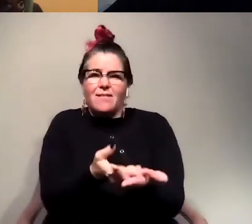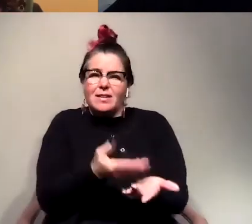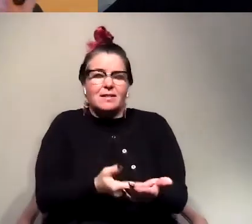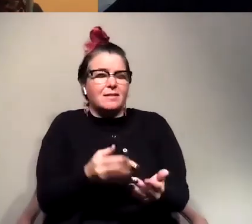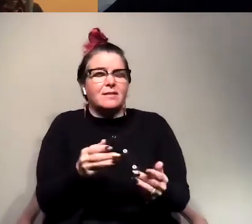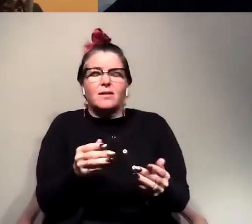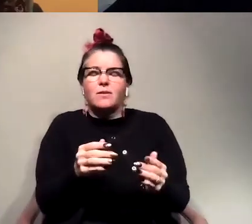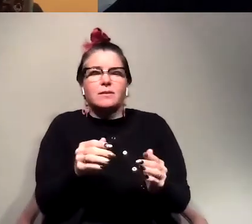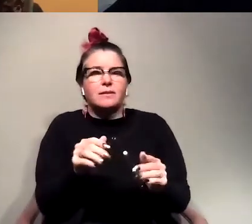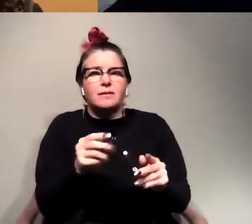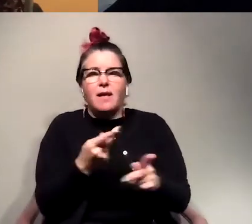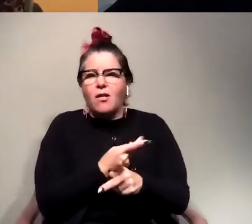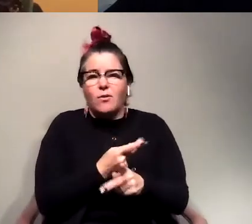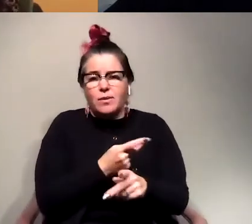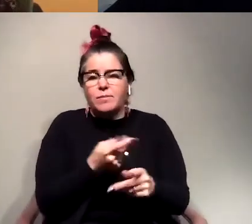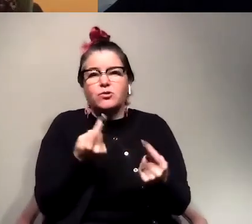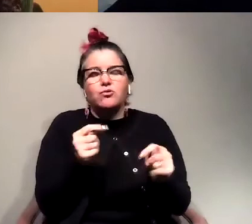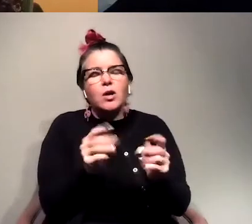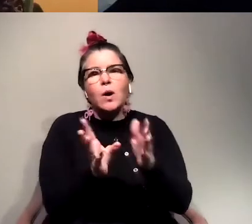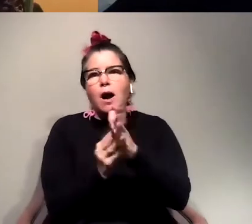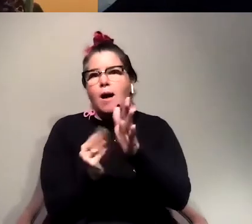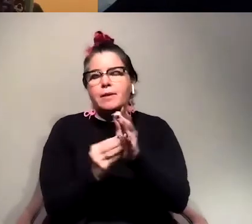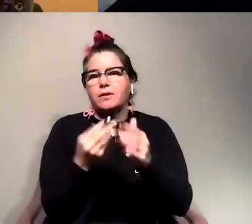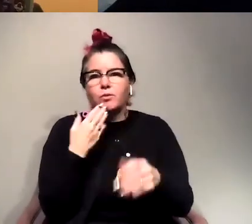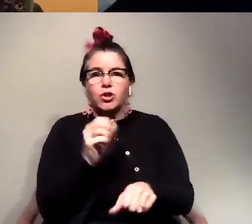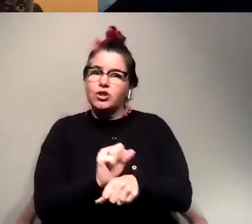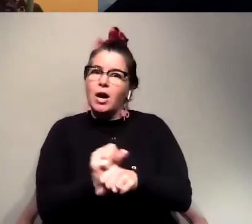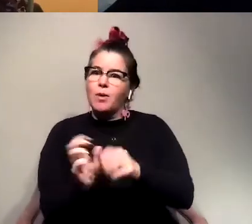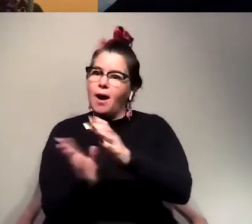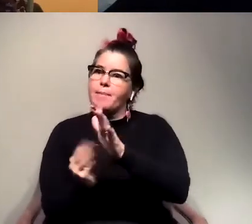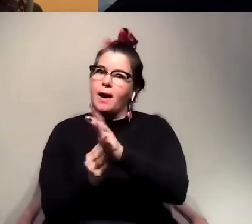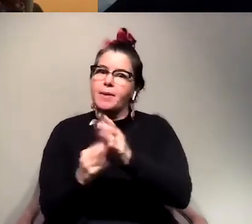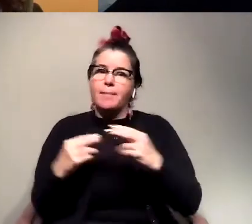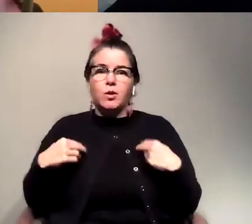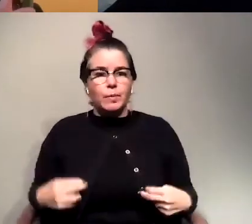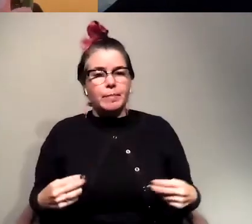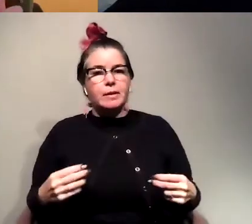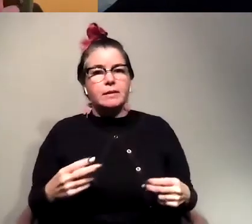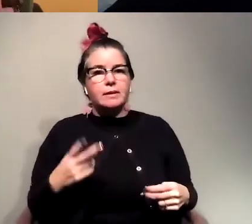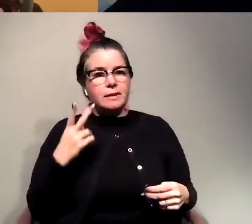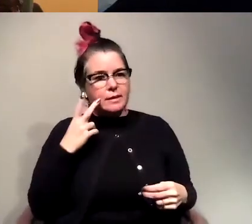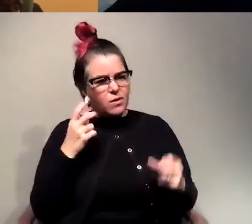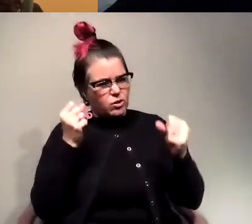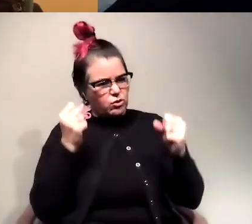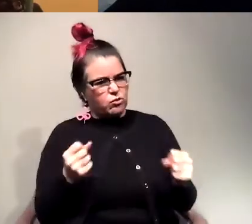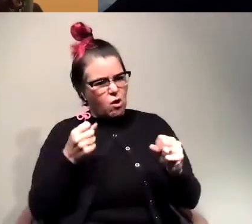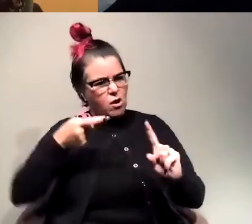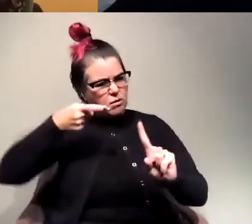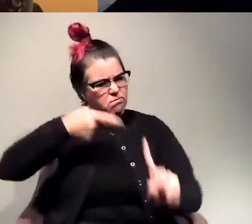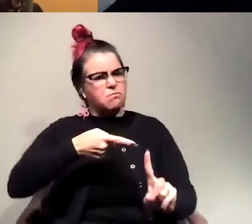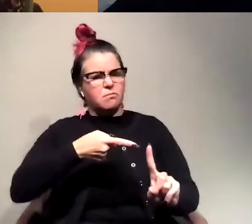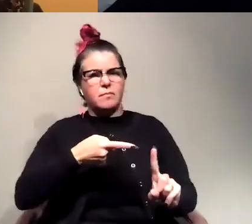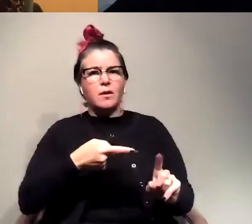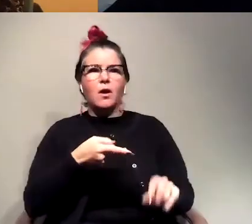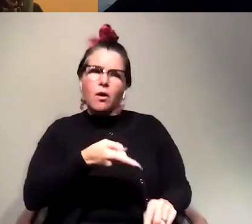I mean, they're just trying to copy, they're just trying to do a good job. They're just trying to copy the humans, and they see this really strong signal like, boy, this